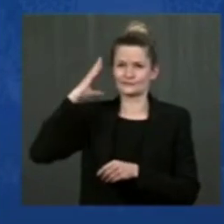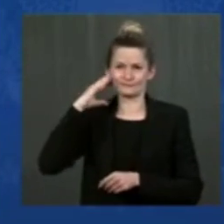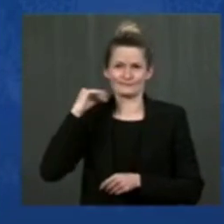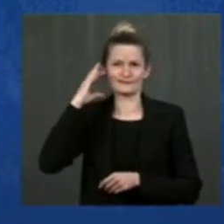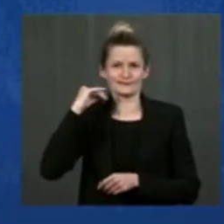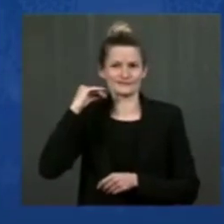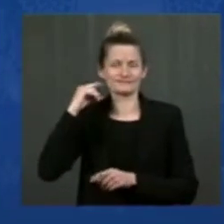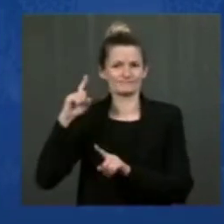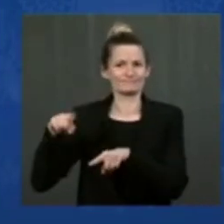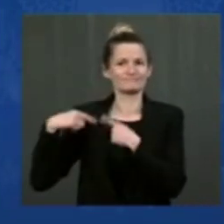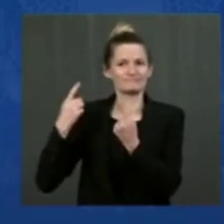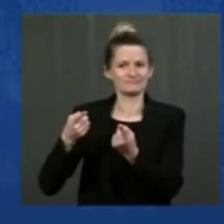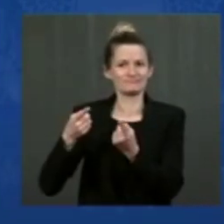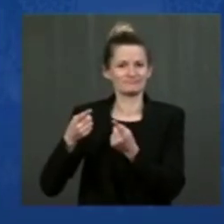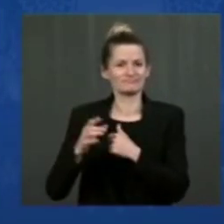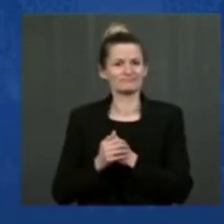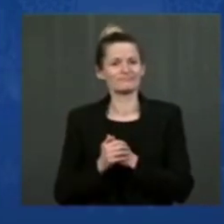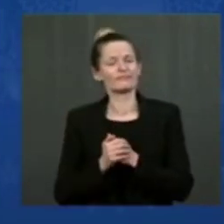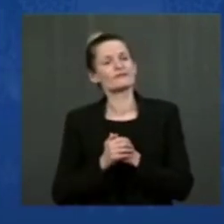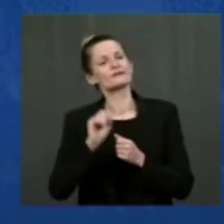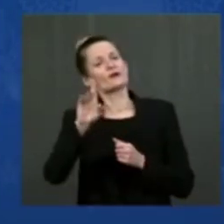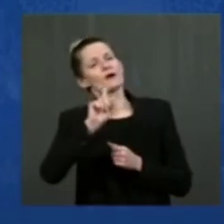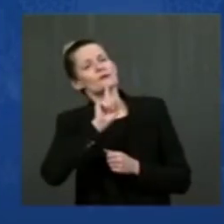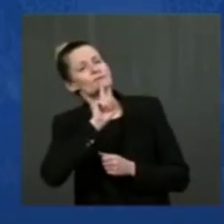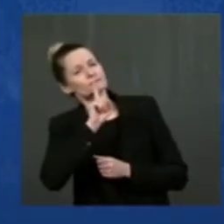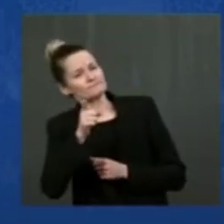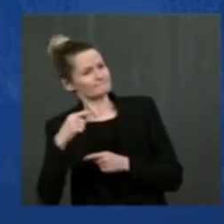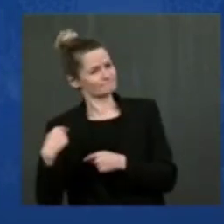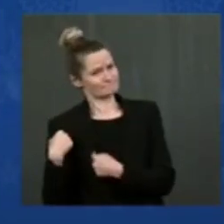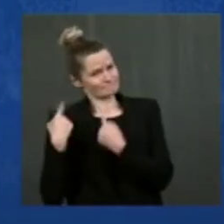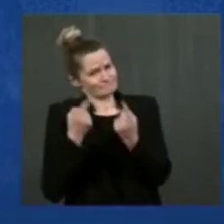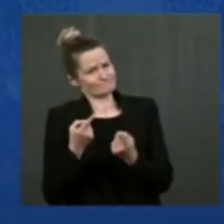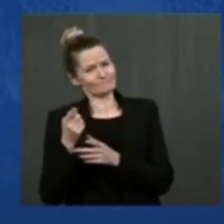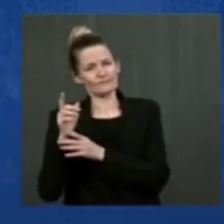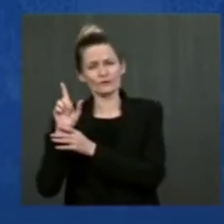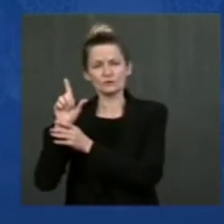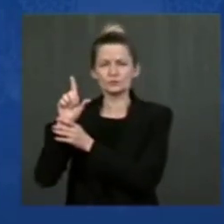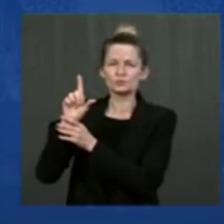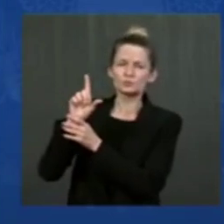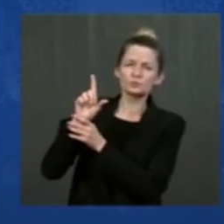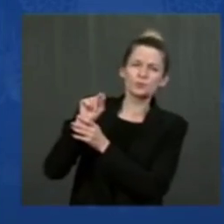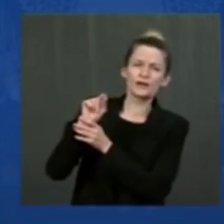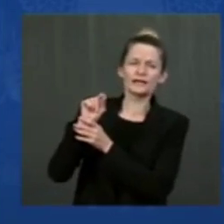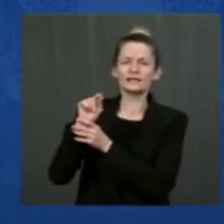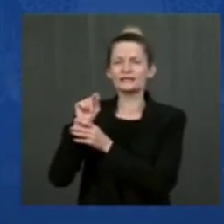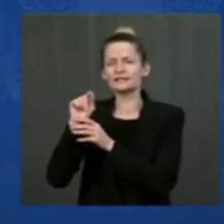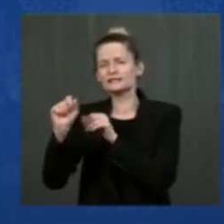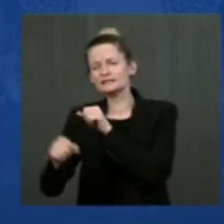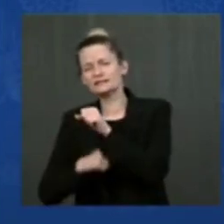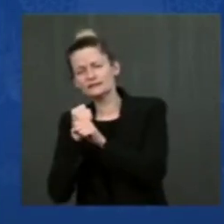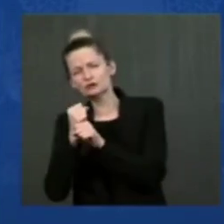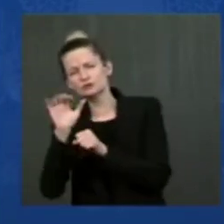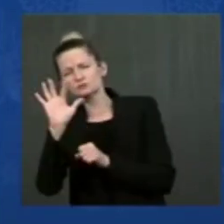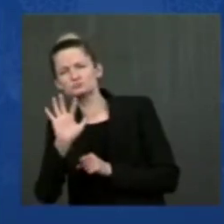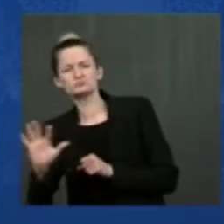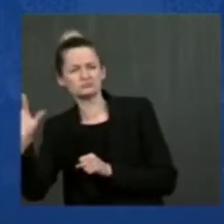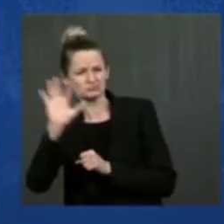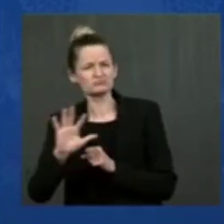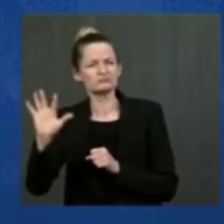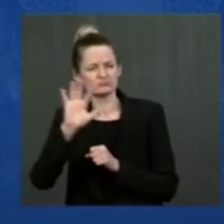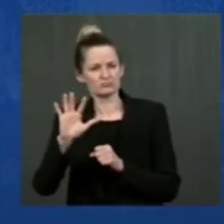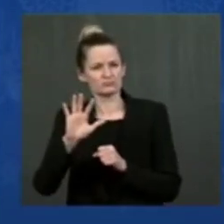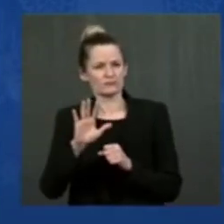And in the past 2 centuries, industry by industry, in factories, mines, mills, we